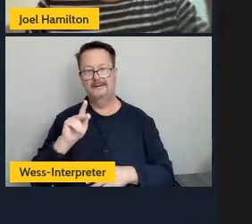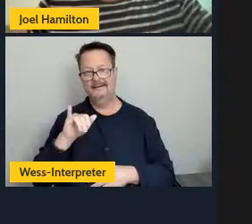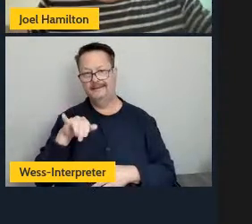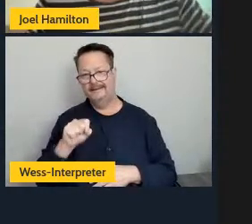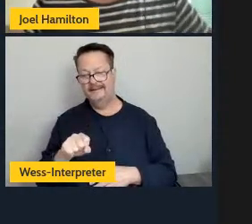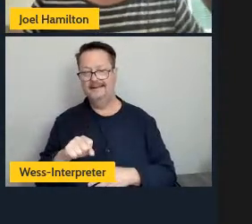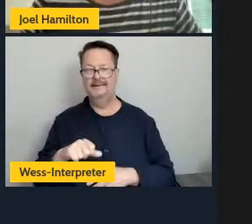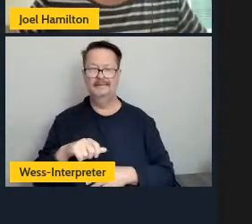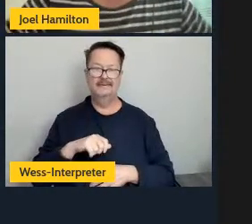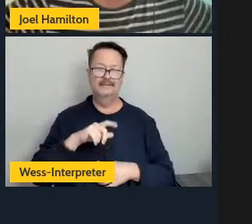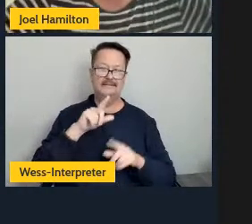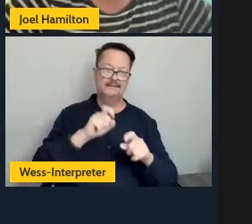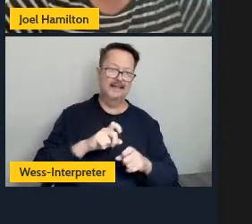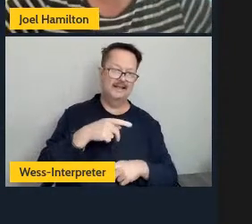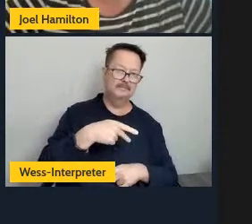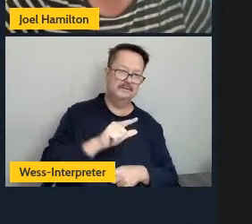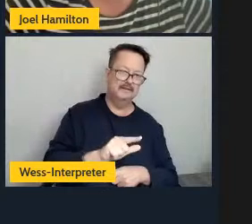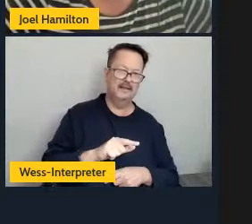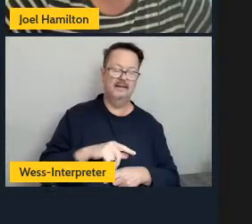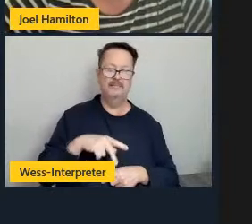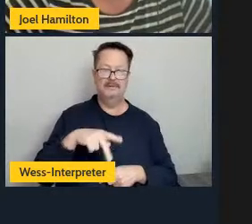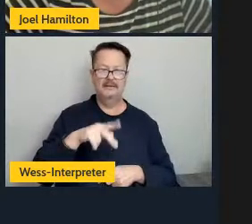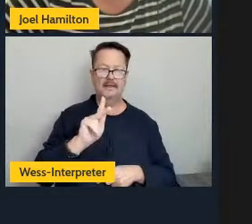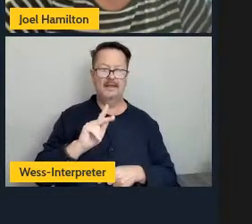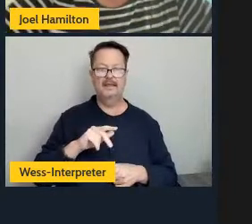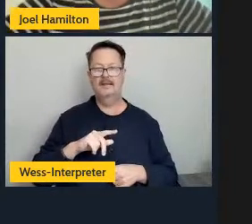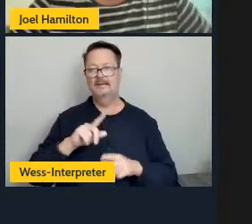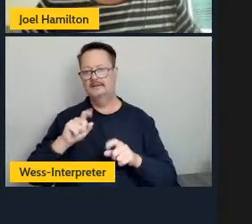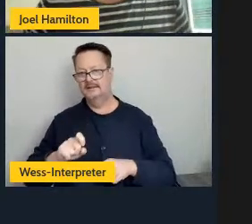value, test PK, test SK.